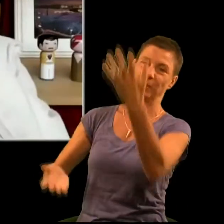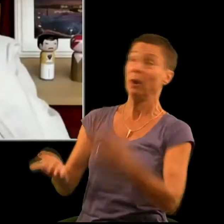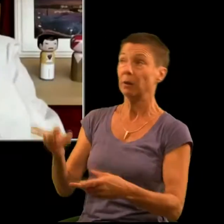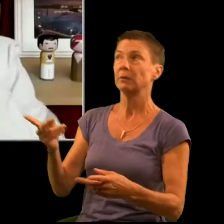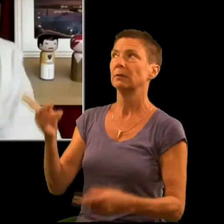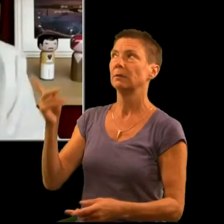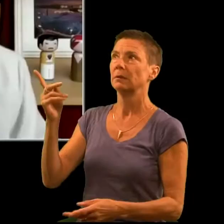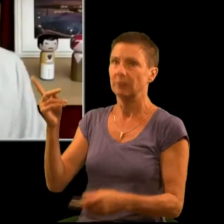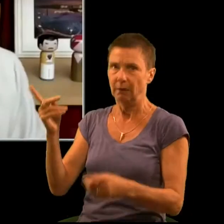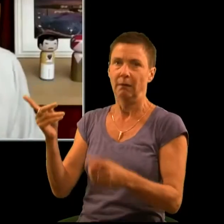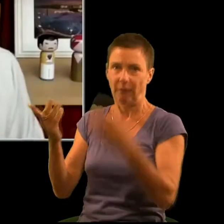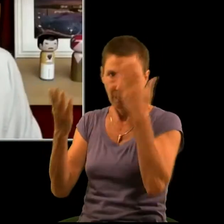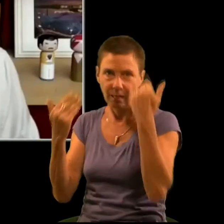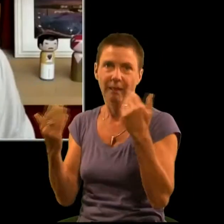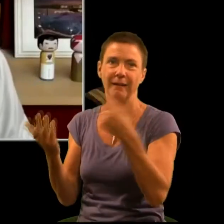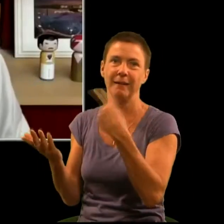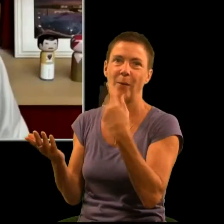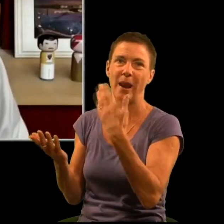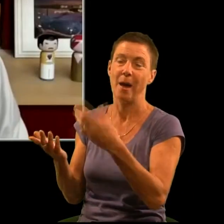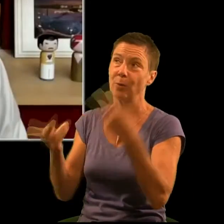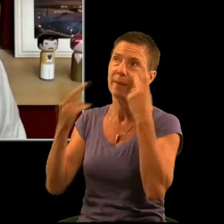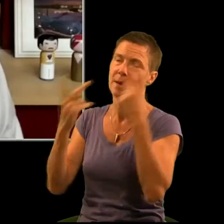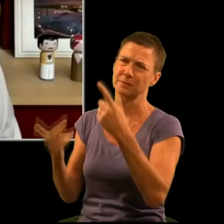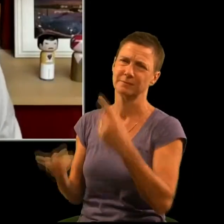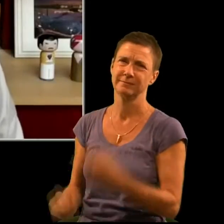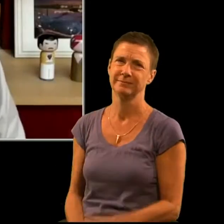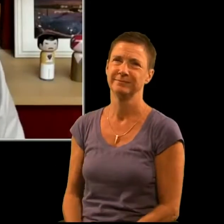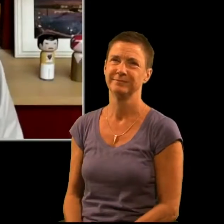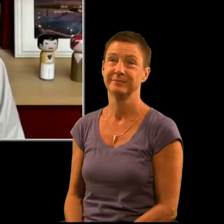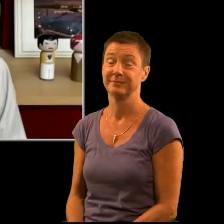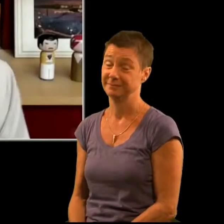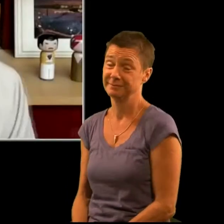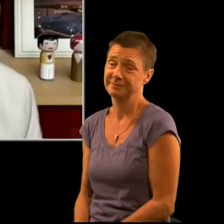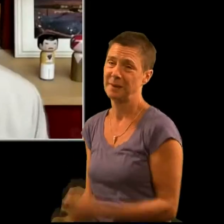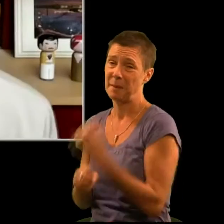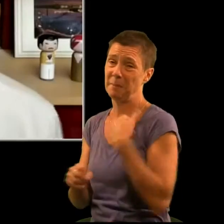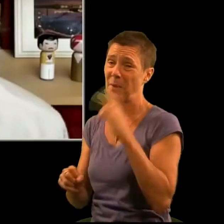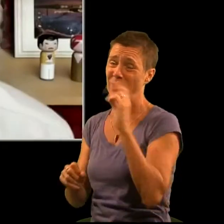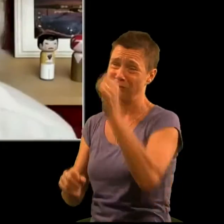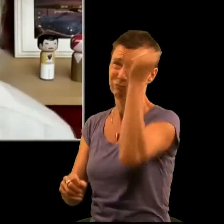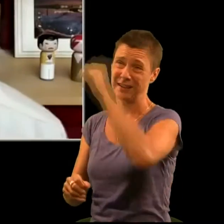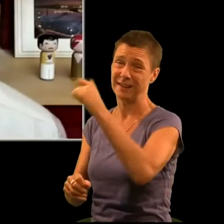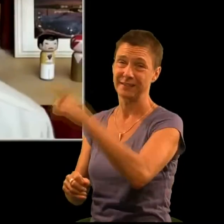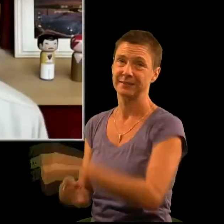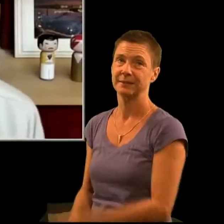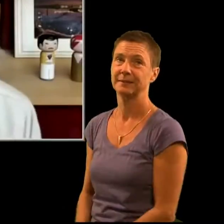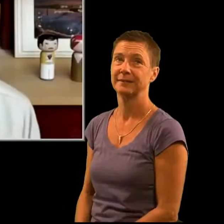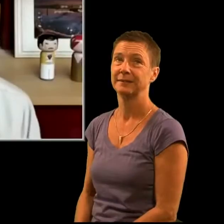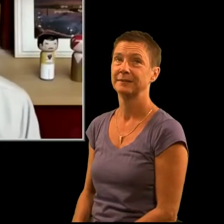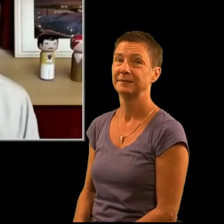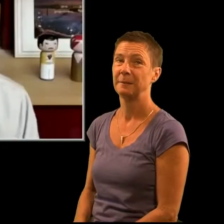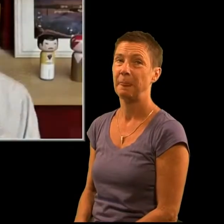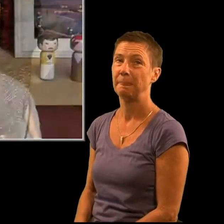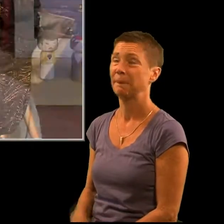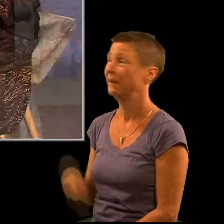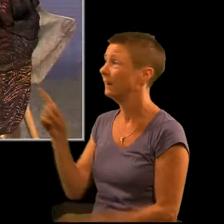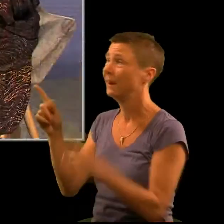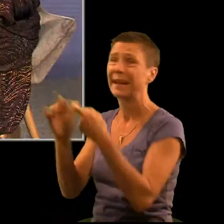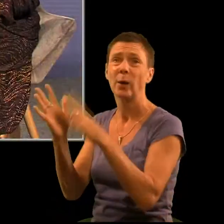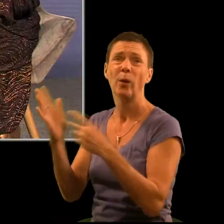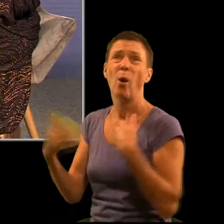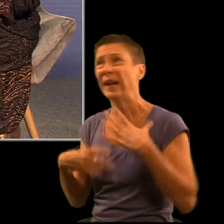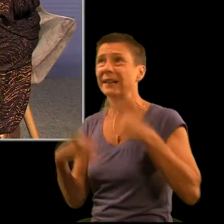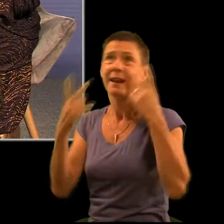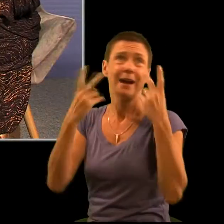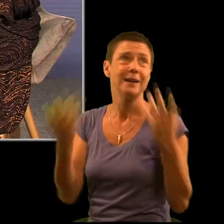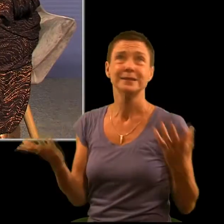is true. So, you need to get me some. Yeah. They don't have glasses. Well, that brings me neatly on